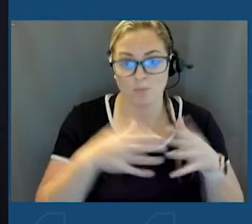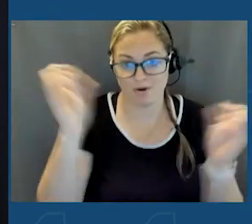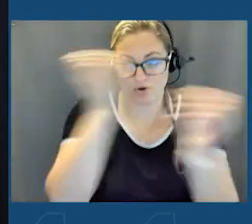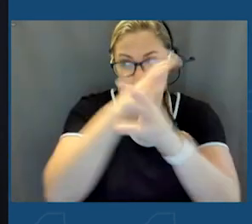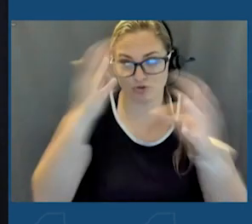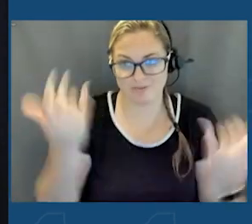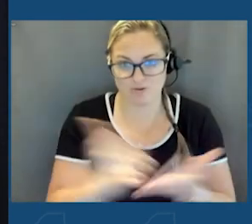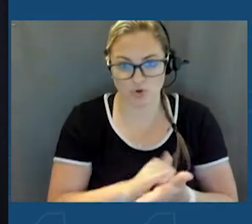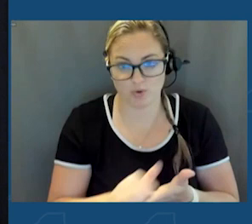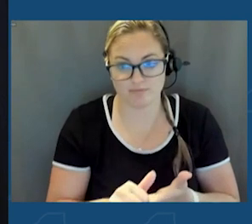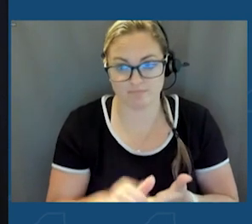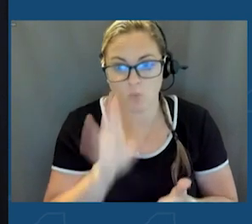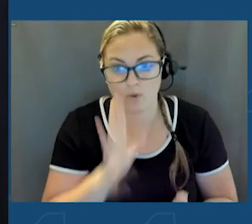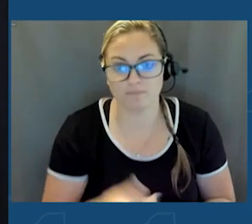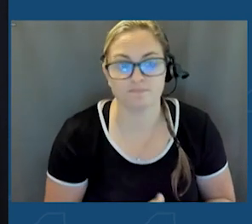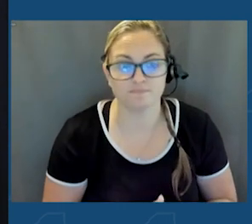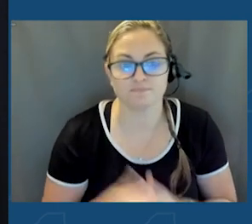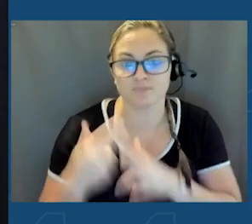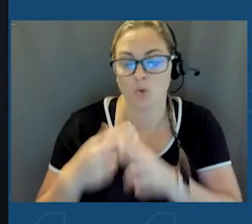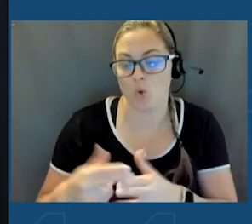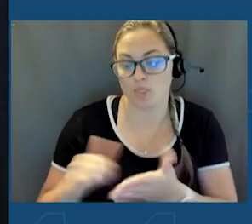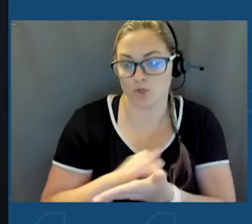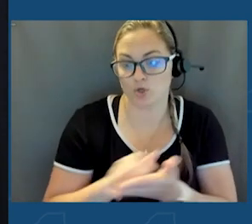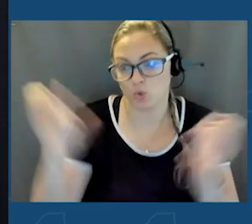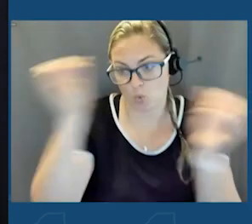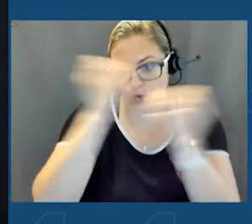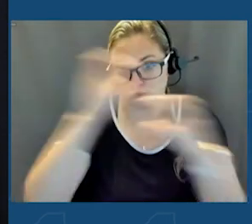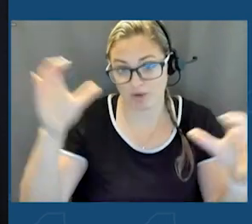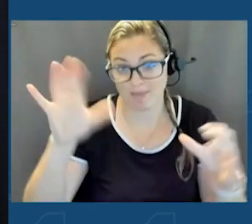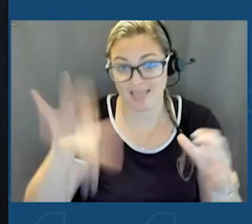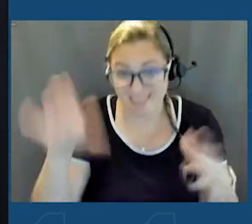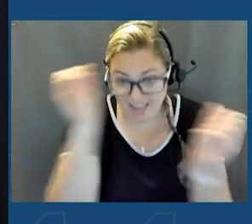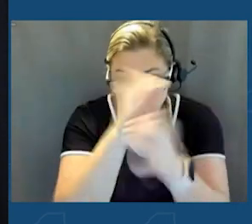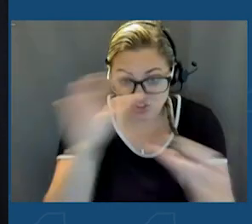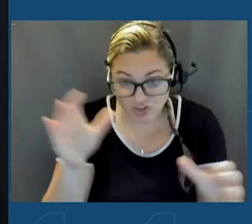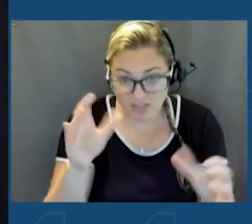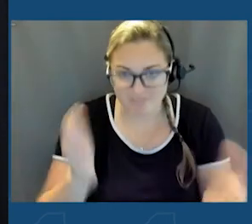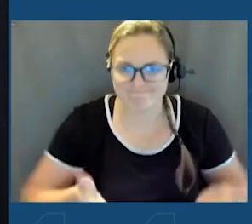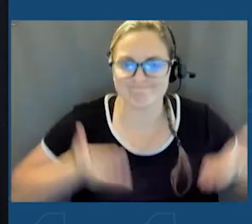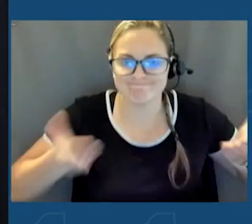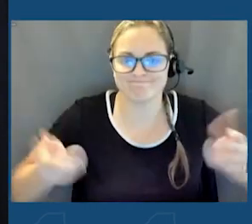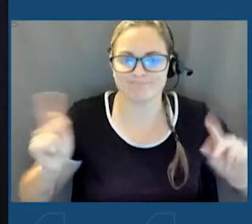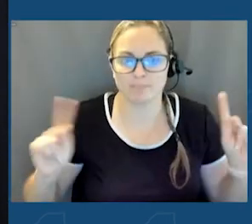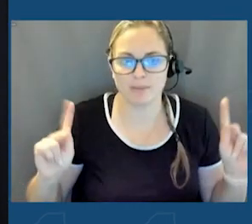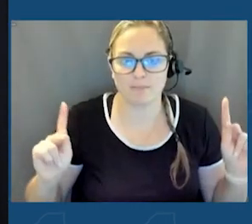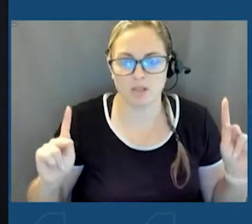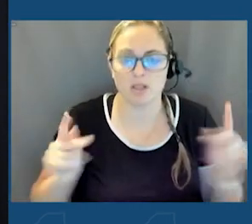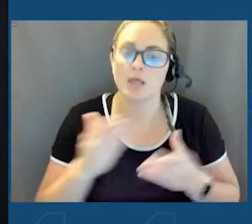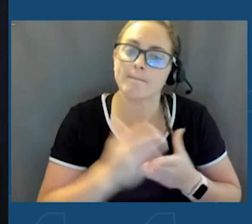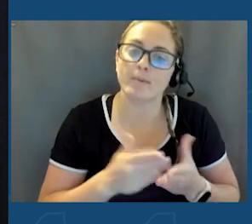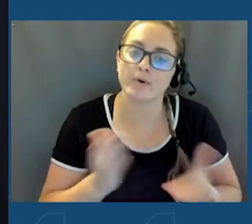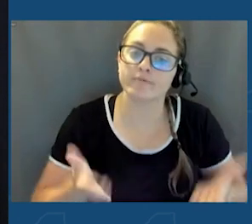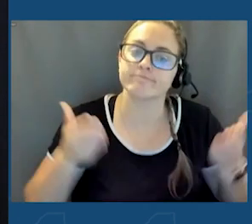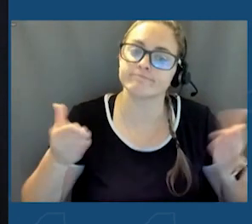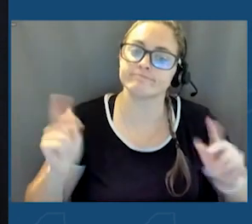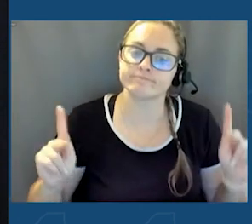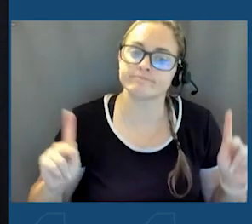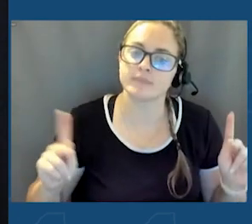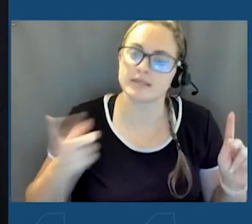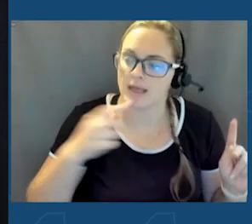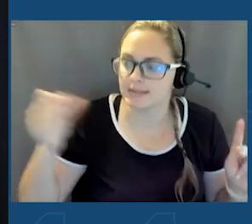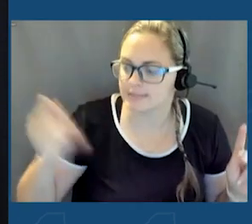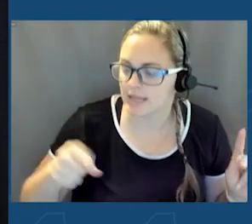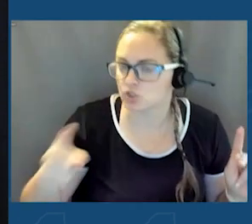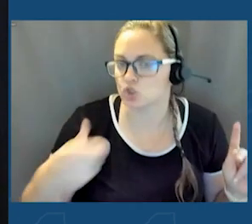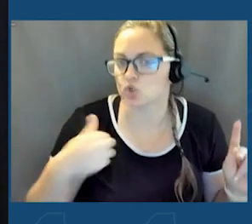York. We call it the New York dream. And that dream lifts all people up. And part of lifting them up says, yes, you have